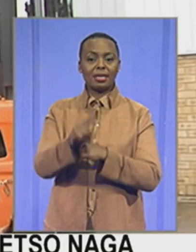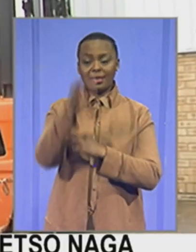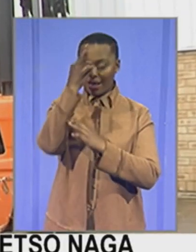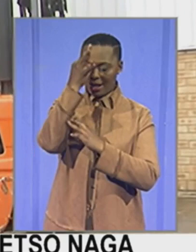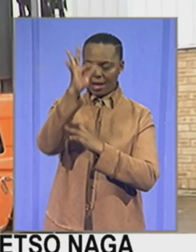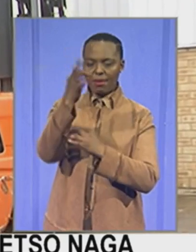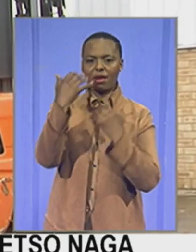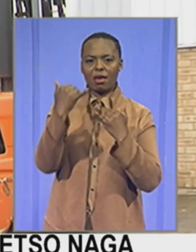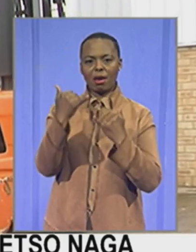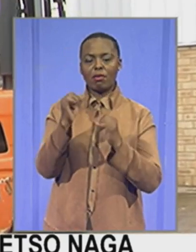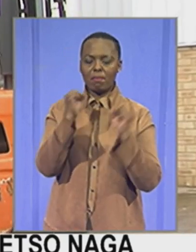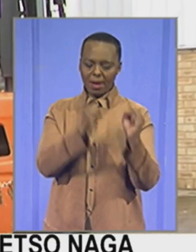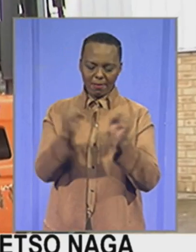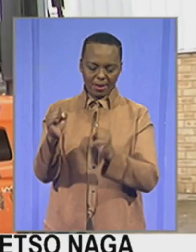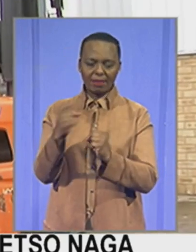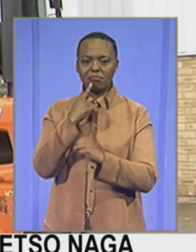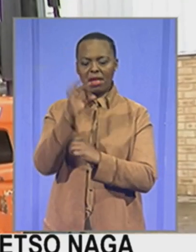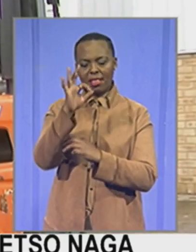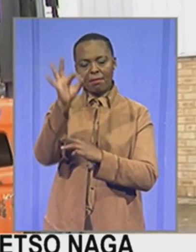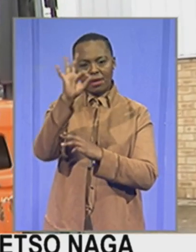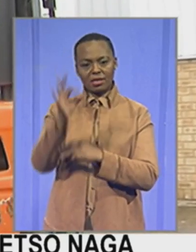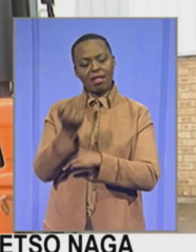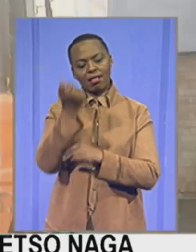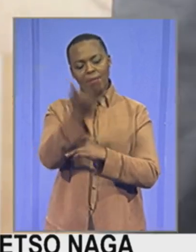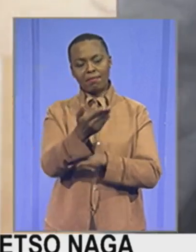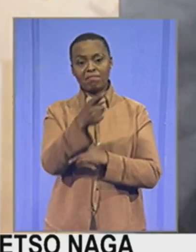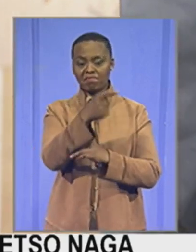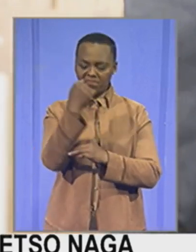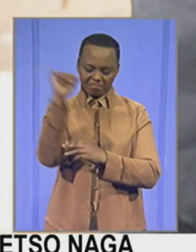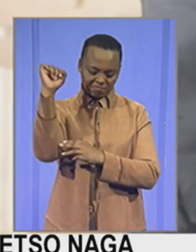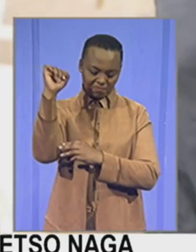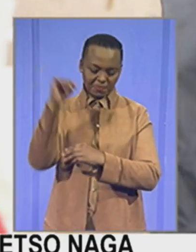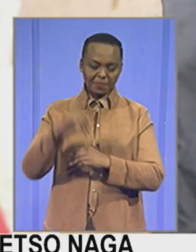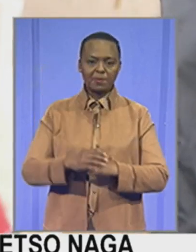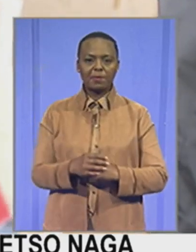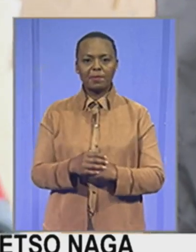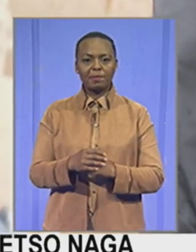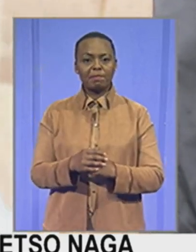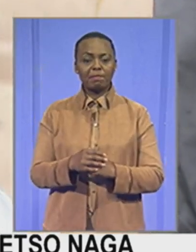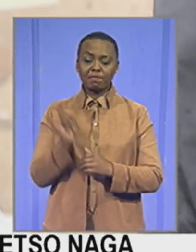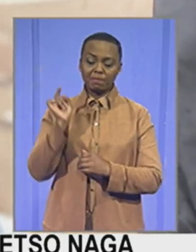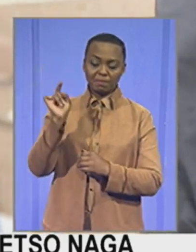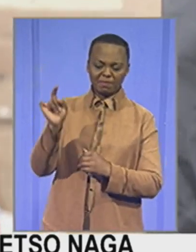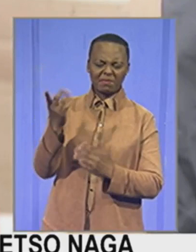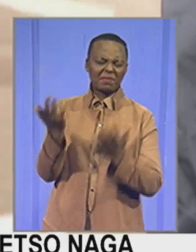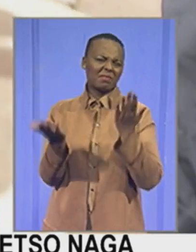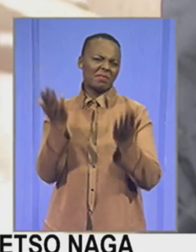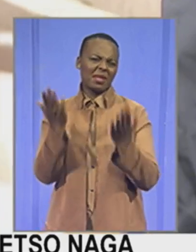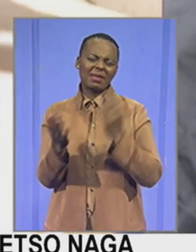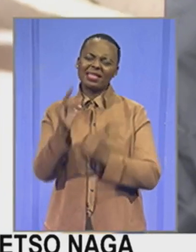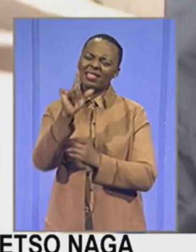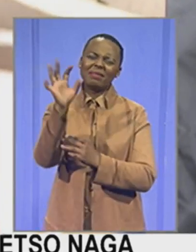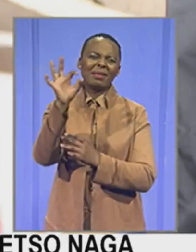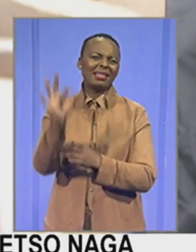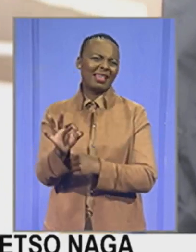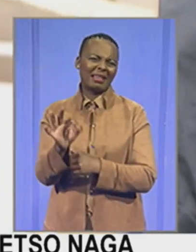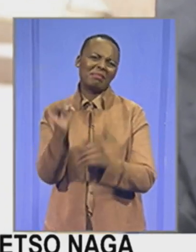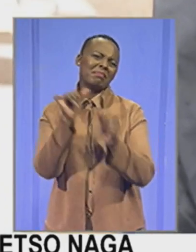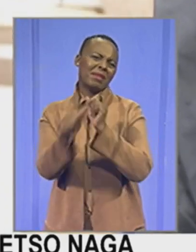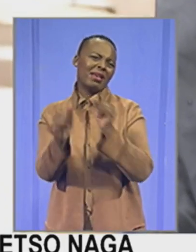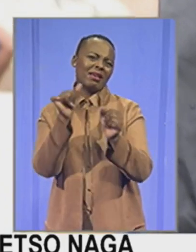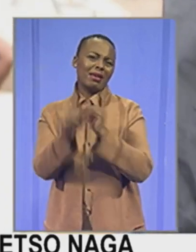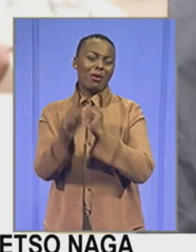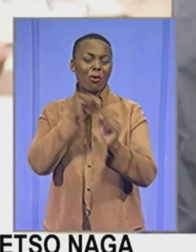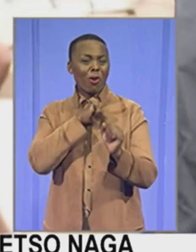e eme go diphesente di le 3 tseo di sa amogelwang. They need to come up with at least 7% because right now